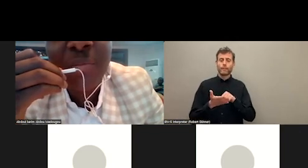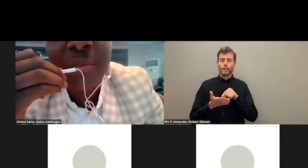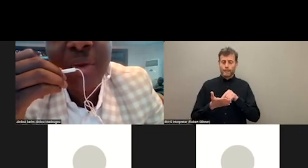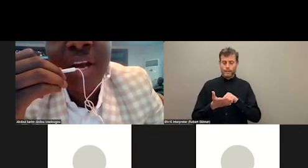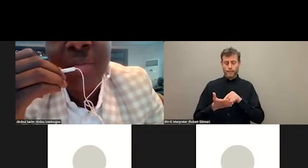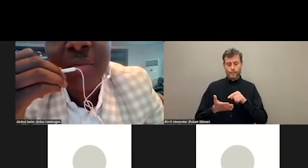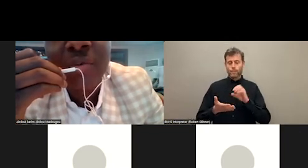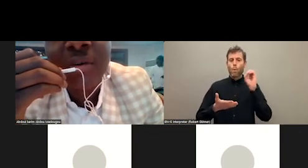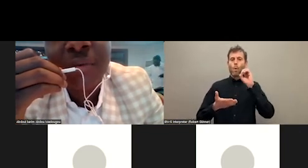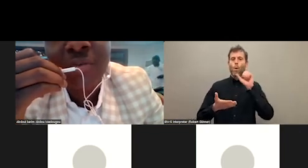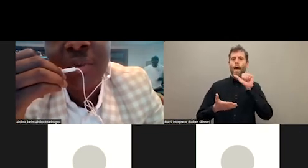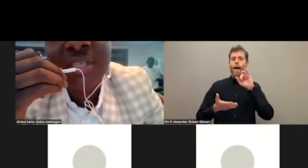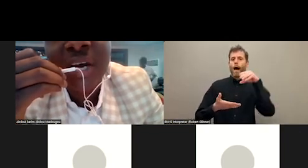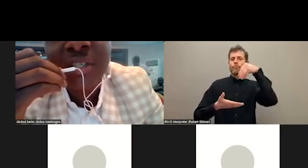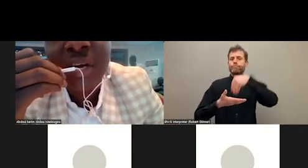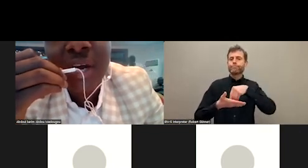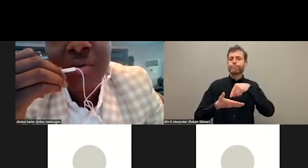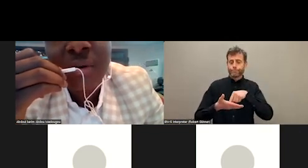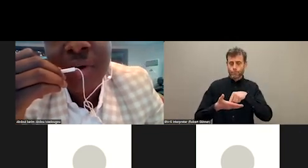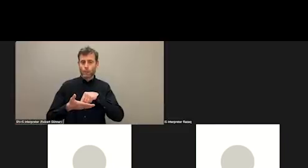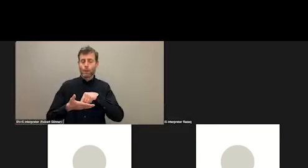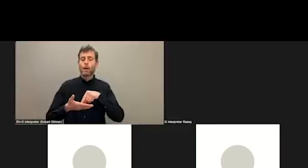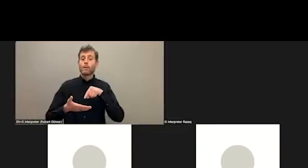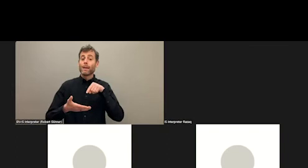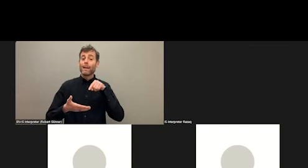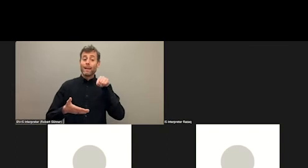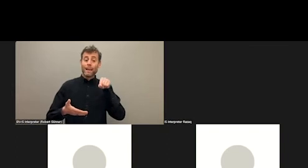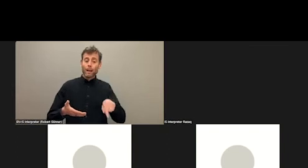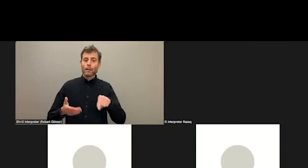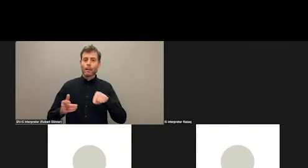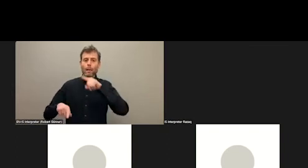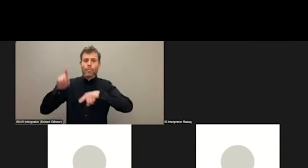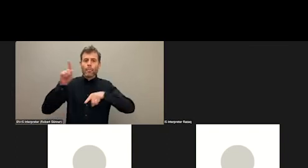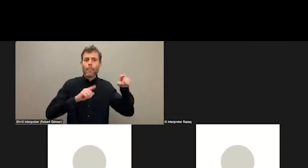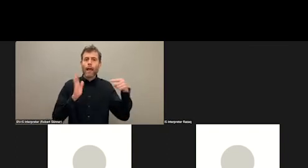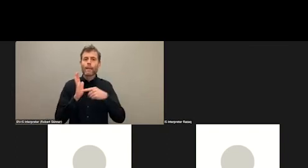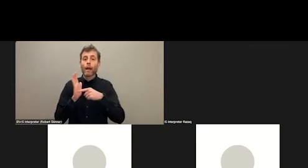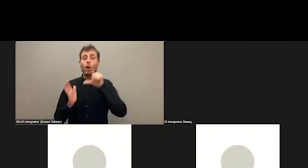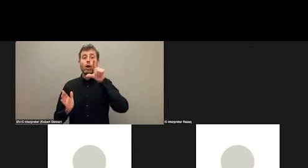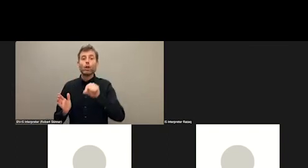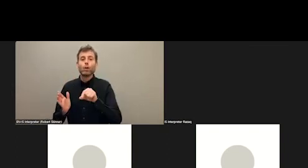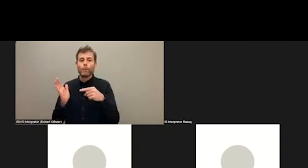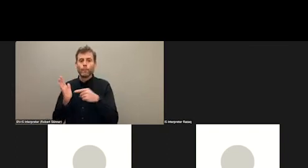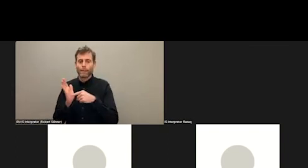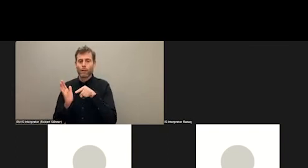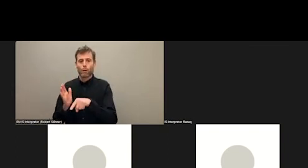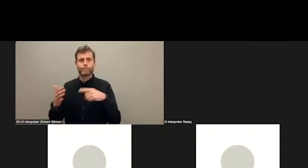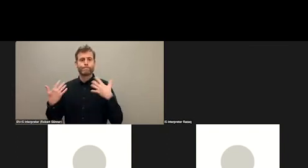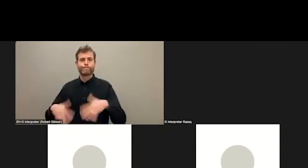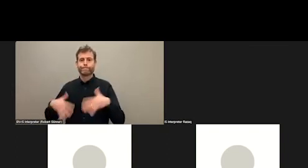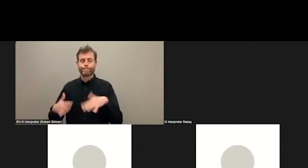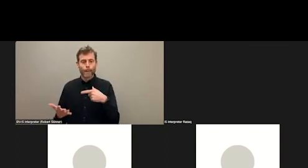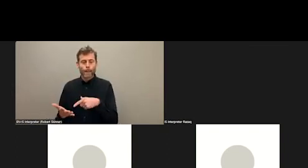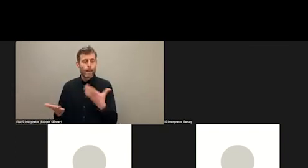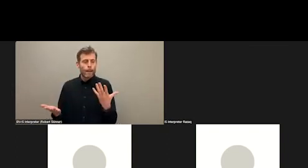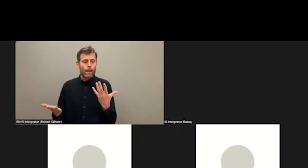tablets. And this allows the children who are in the primary school, first year, second year,